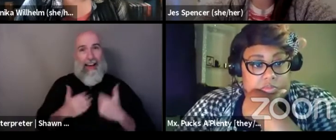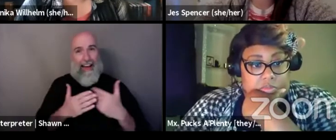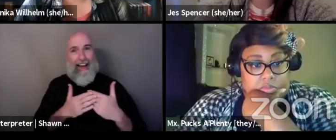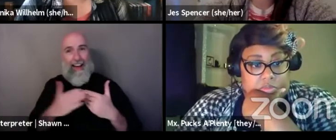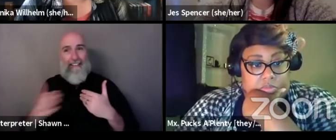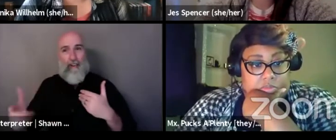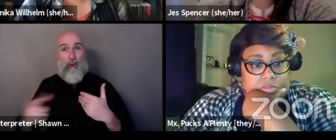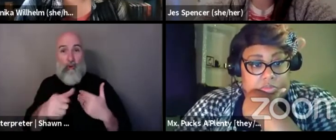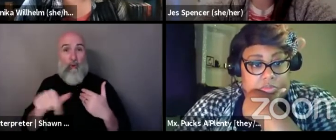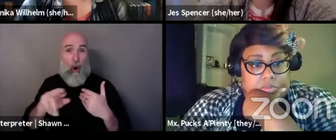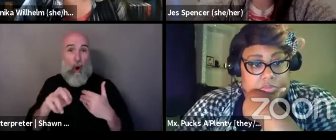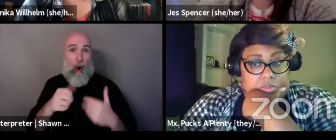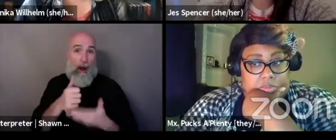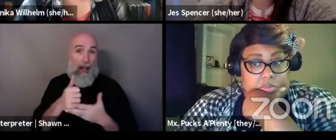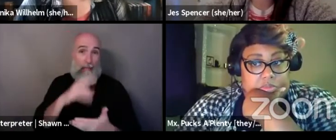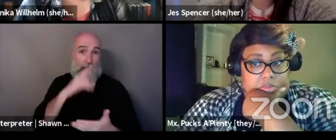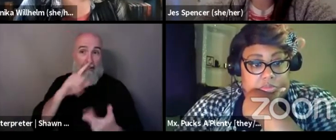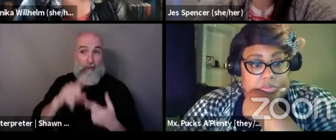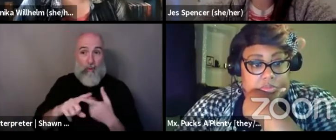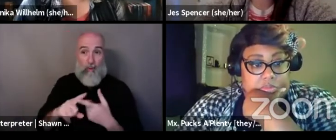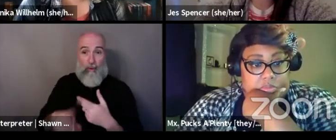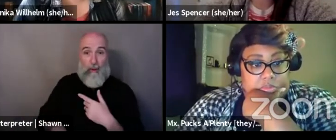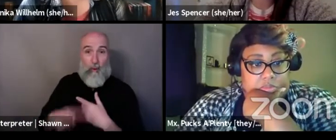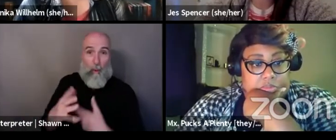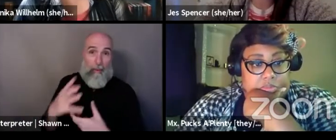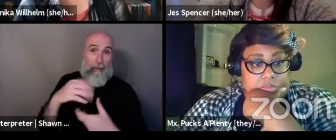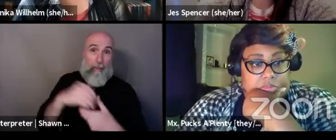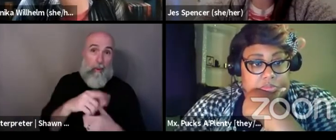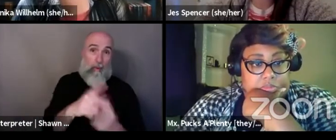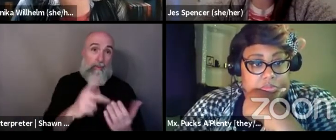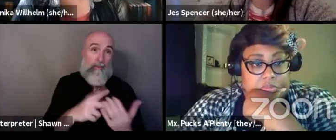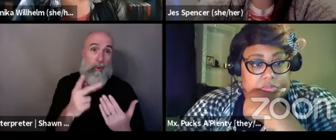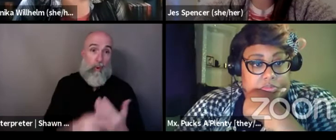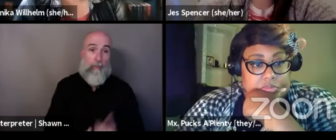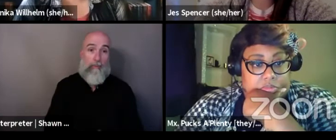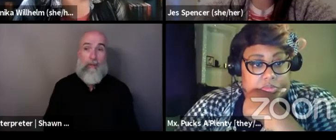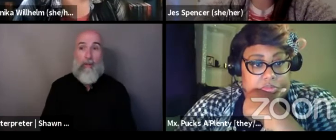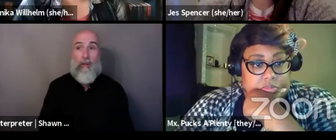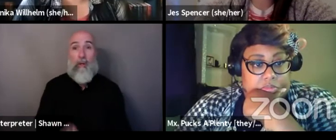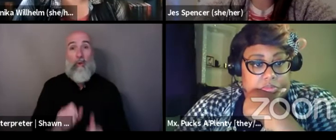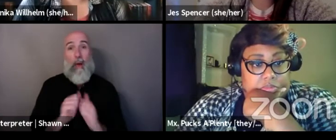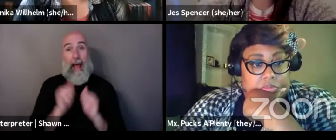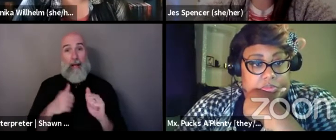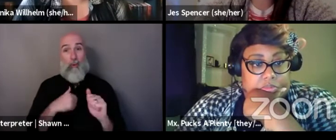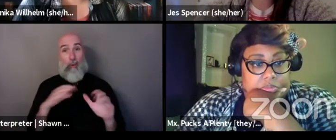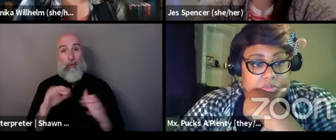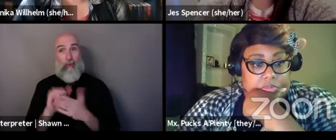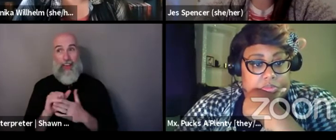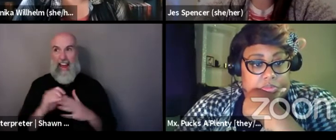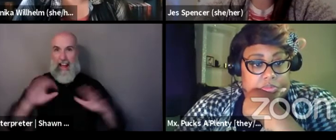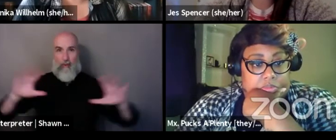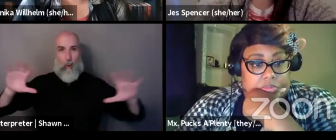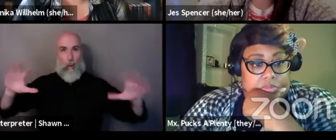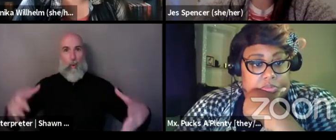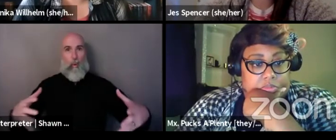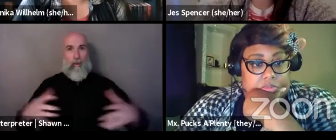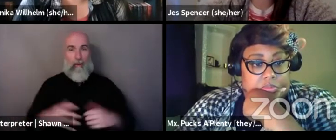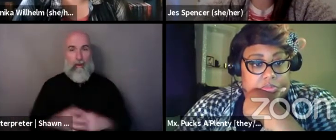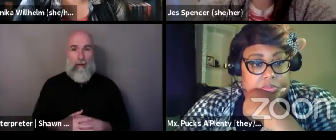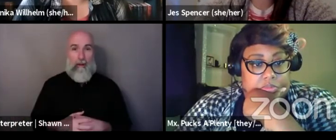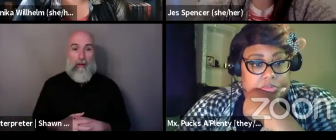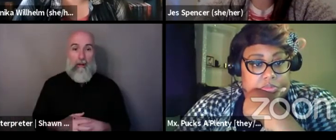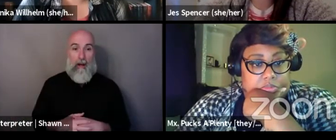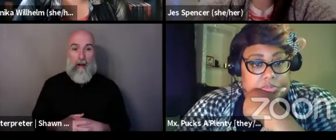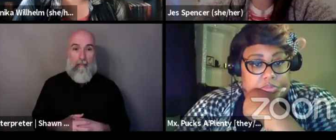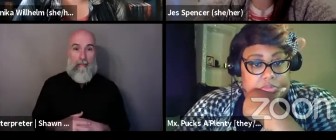your kids when they get to be a part of these programs. So how can we do that as a whole? Like, Elisa,